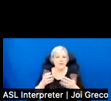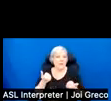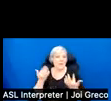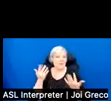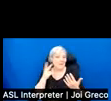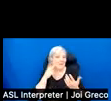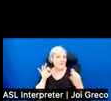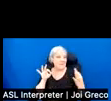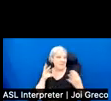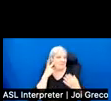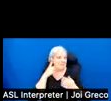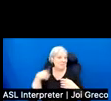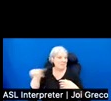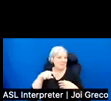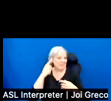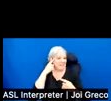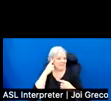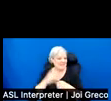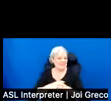design.